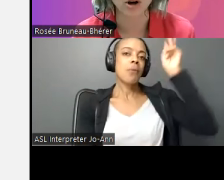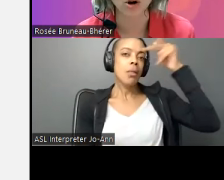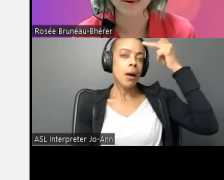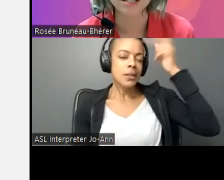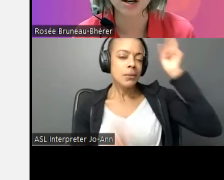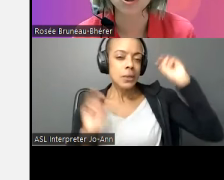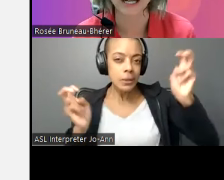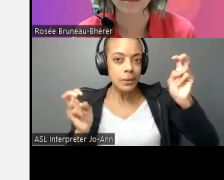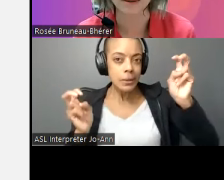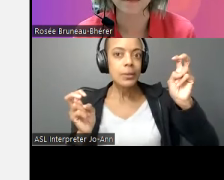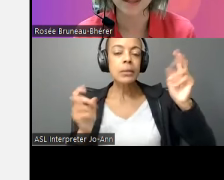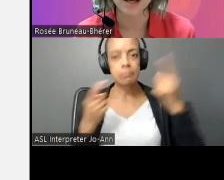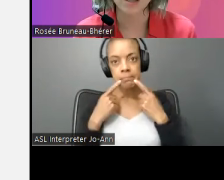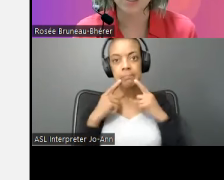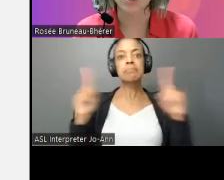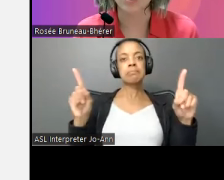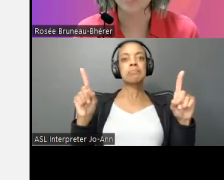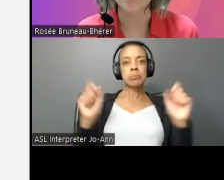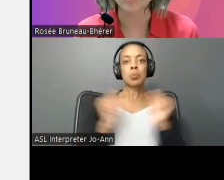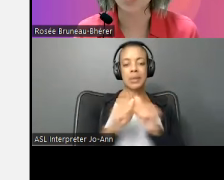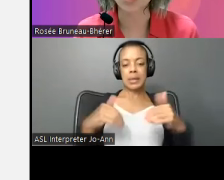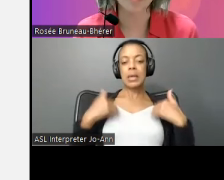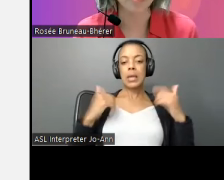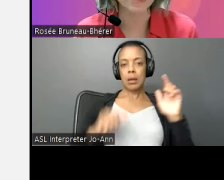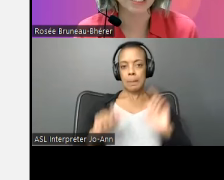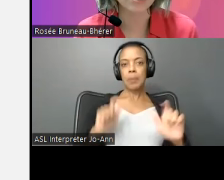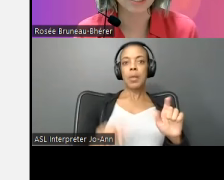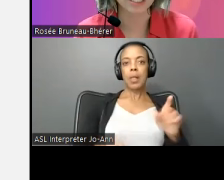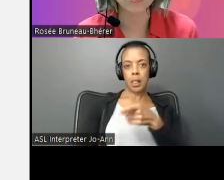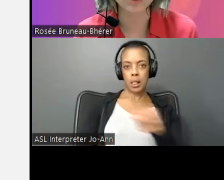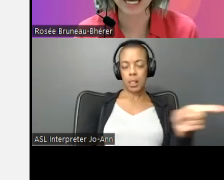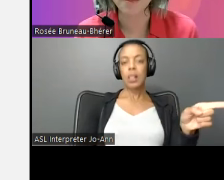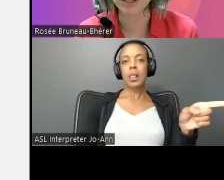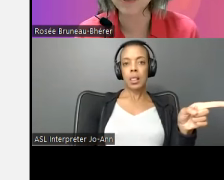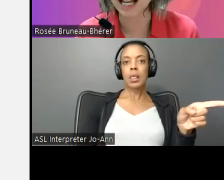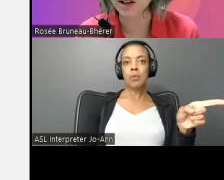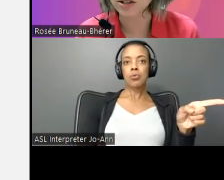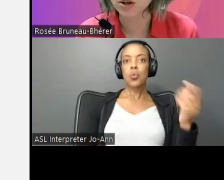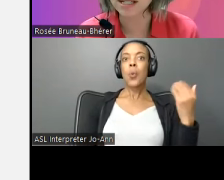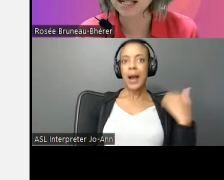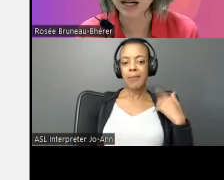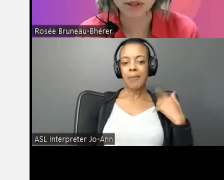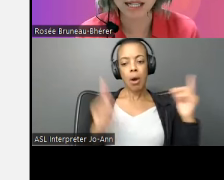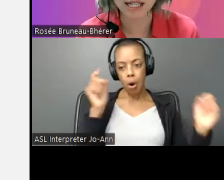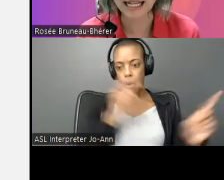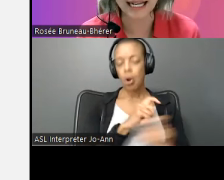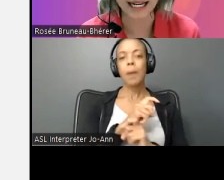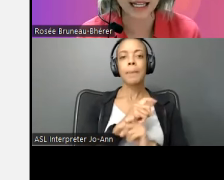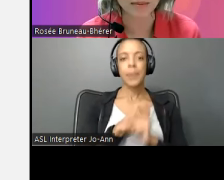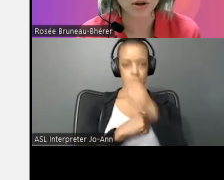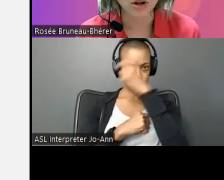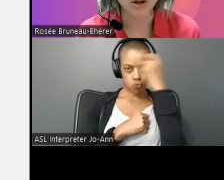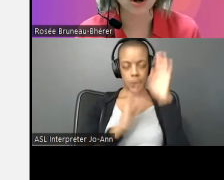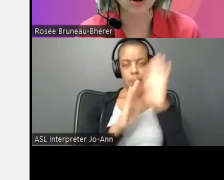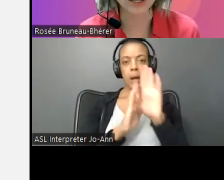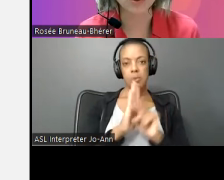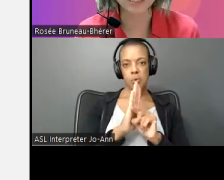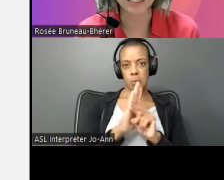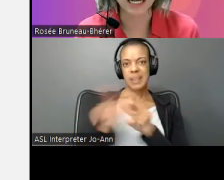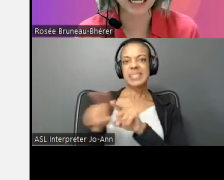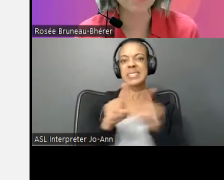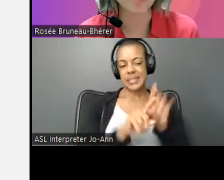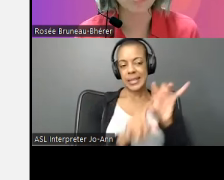effective with young people who have a complex trauma background, like Jeremy. So the first thing